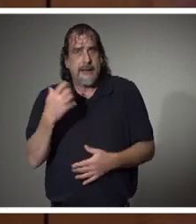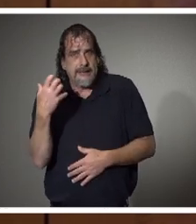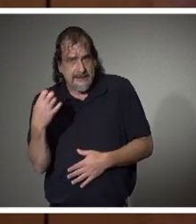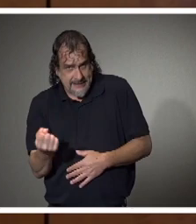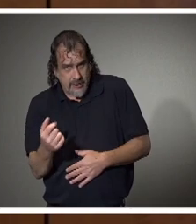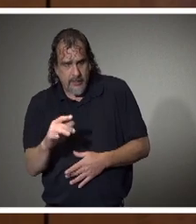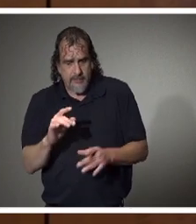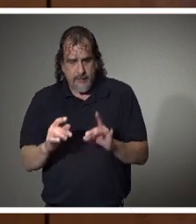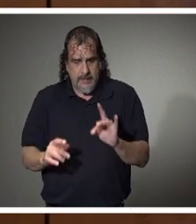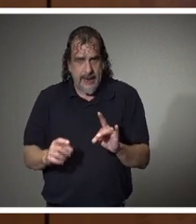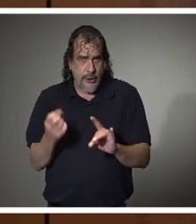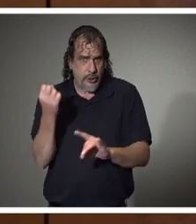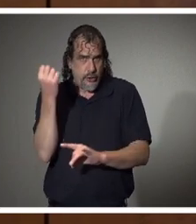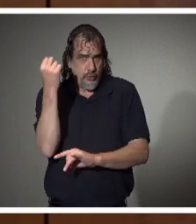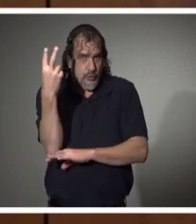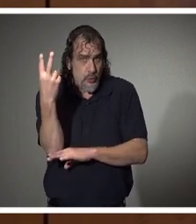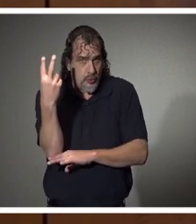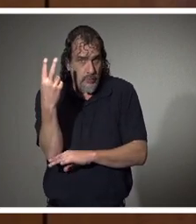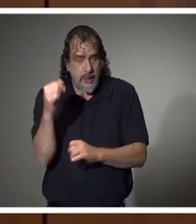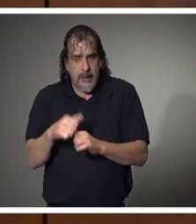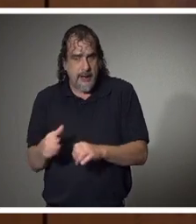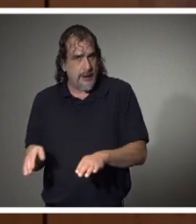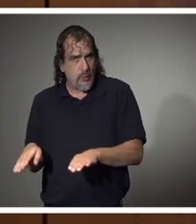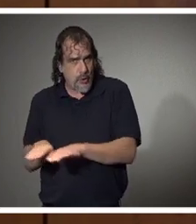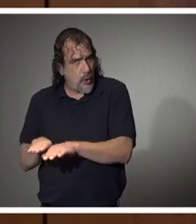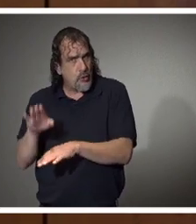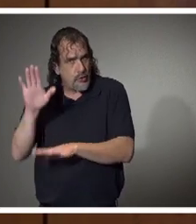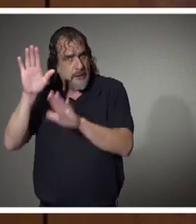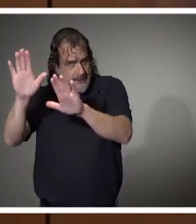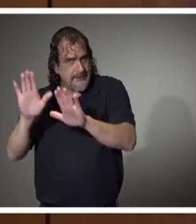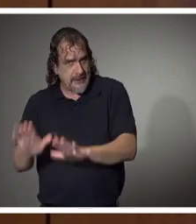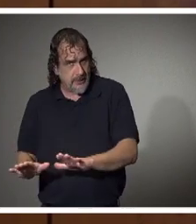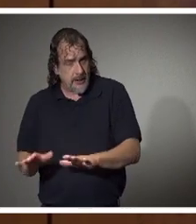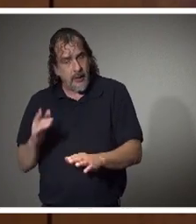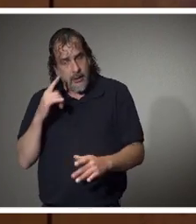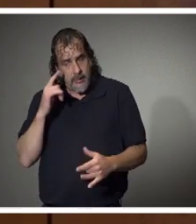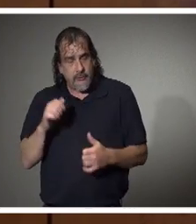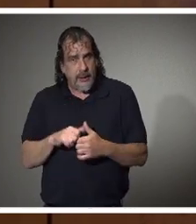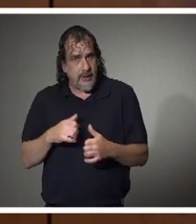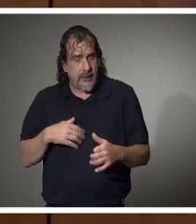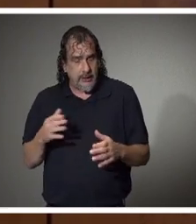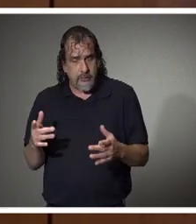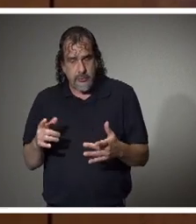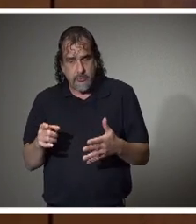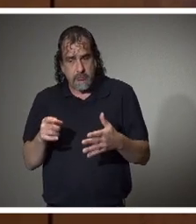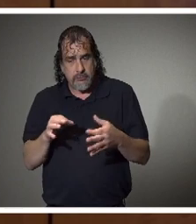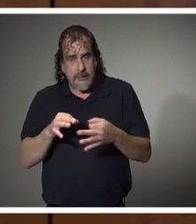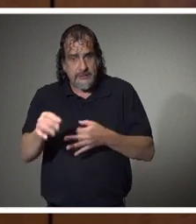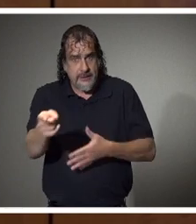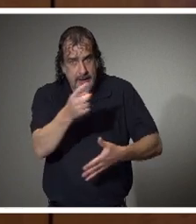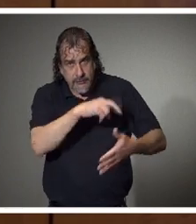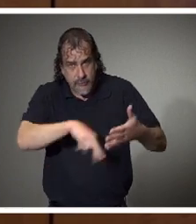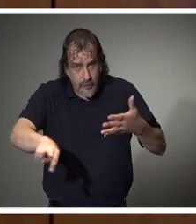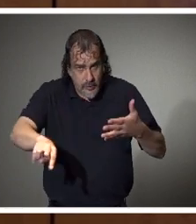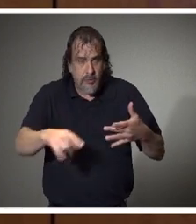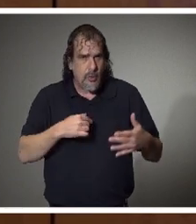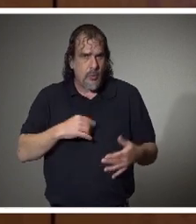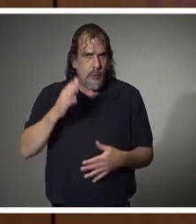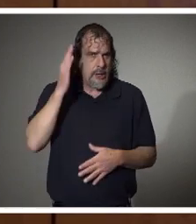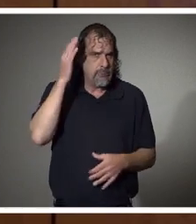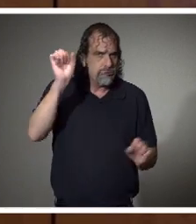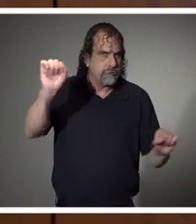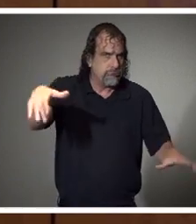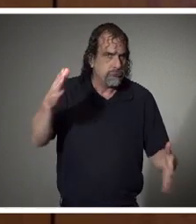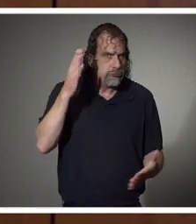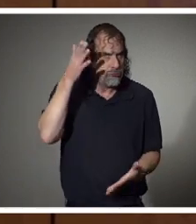from 8 to noon. And they will be closed on Sunday. And if we need to extend that past that one-week period, we will. Keep in mind,